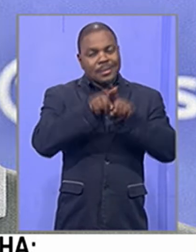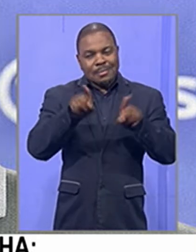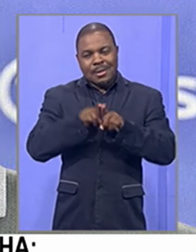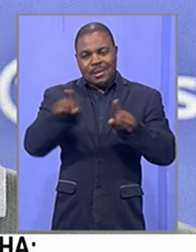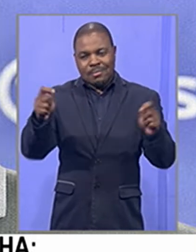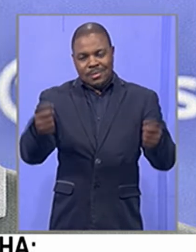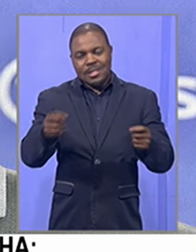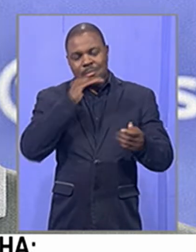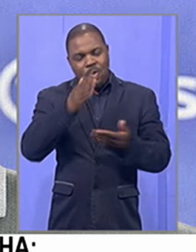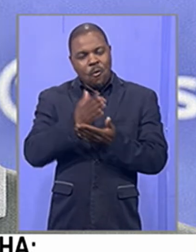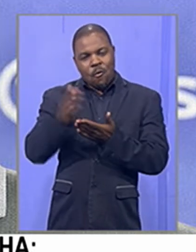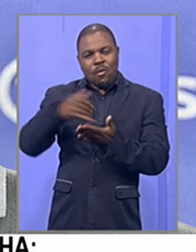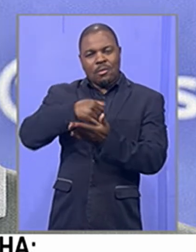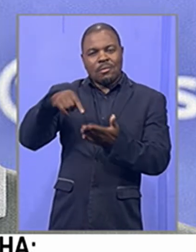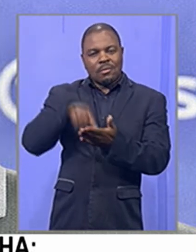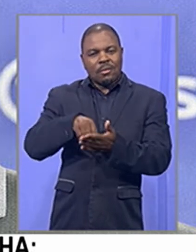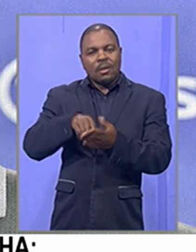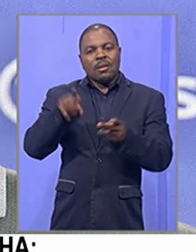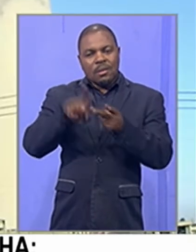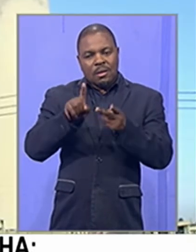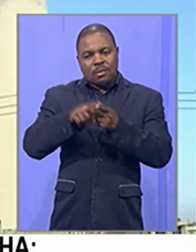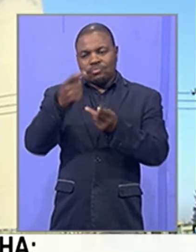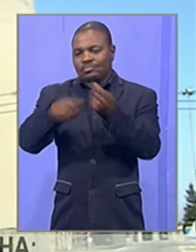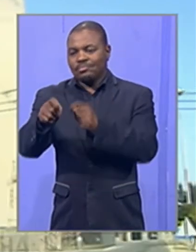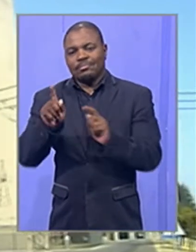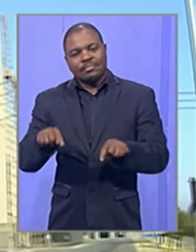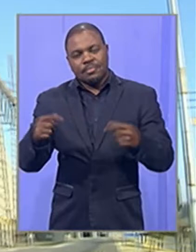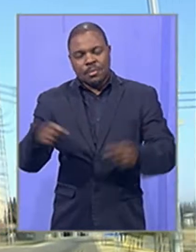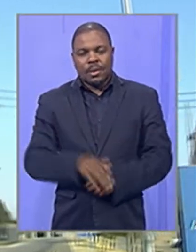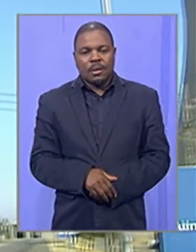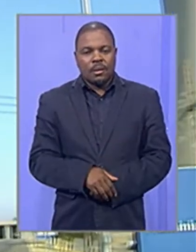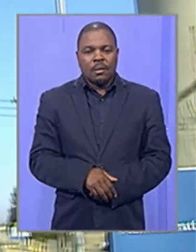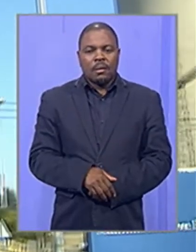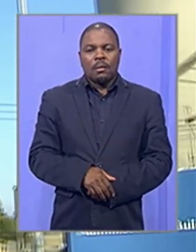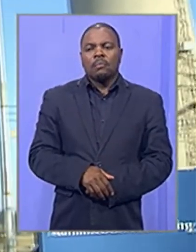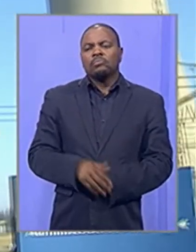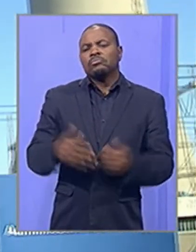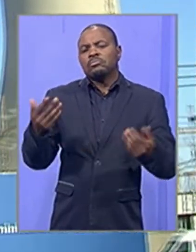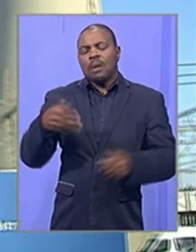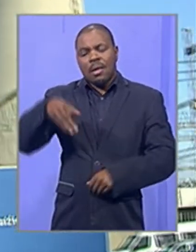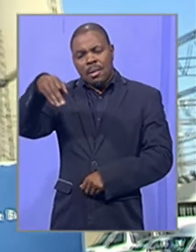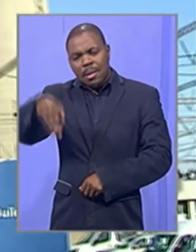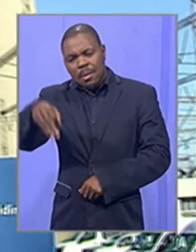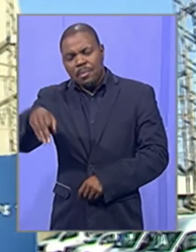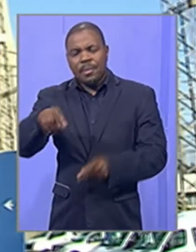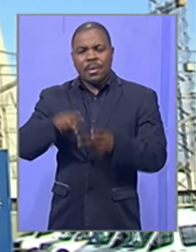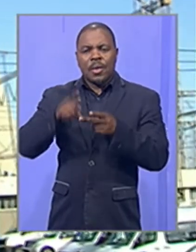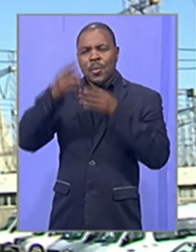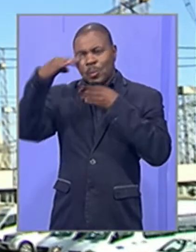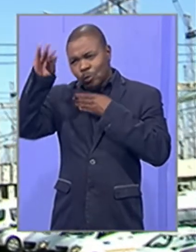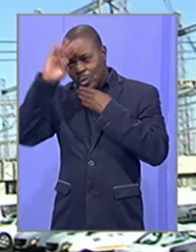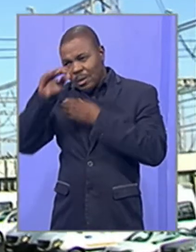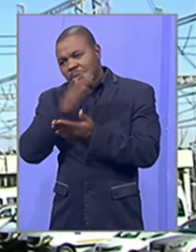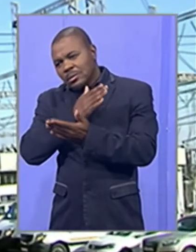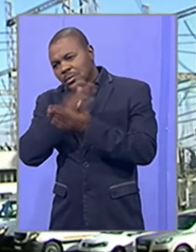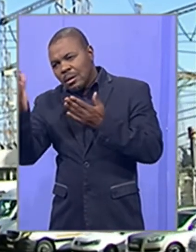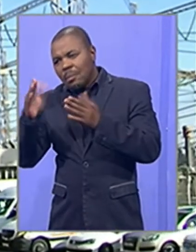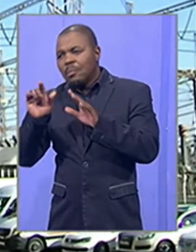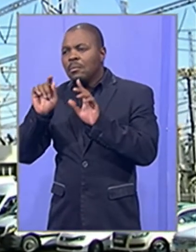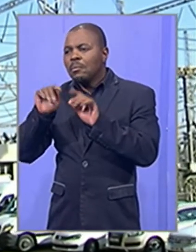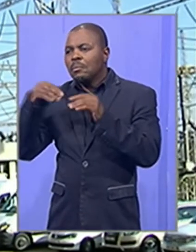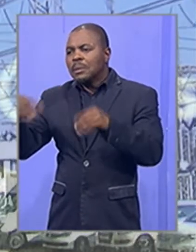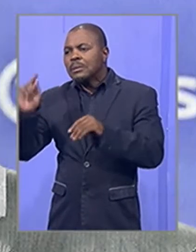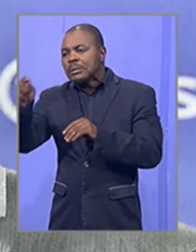falls away and no electricity is sold. Ditlamo kwa dinageng di tshwana le Namibia le Botswana le tsona di reka motlakase go tswa